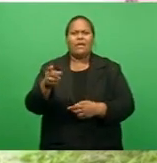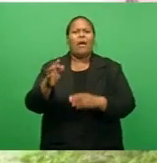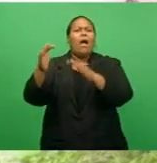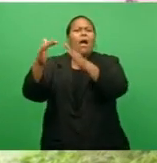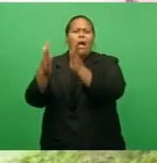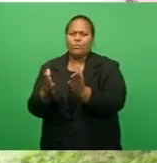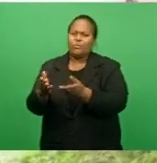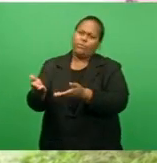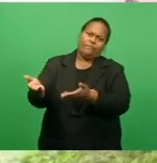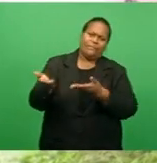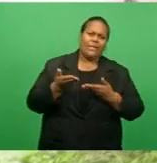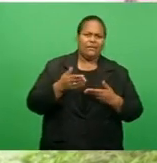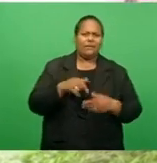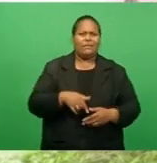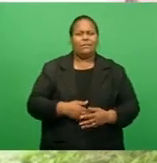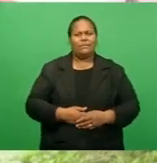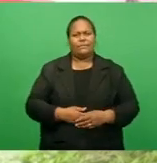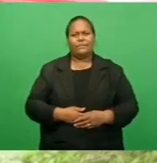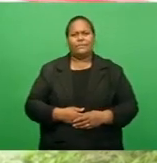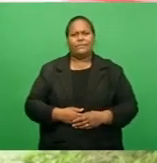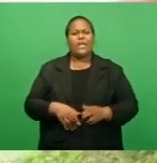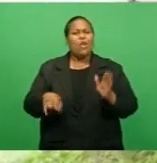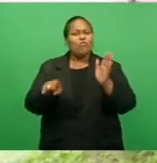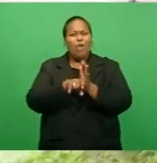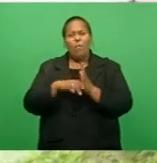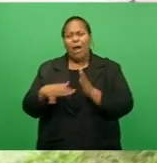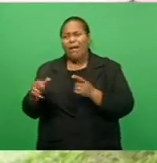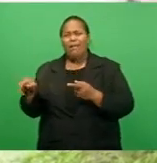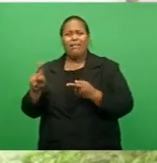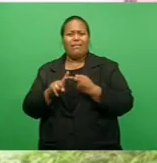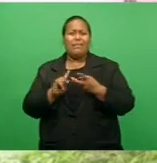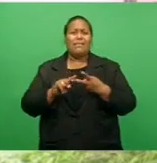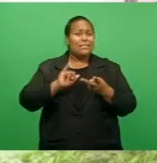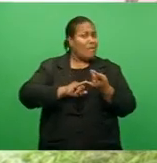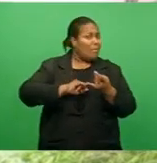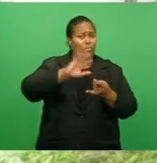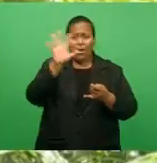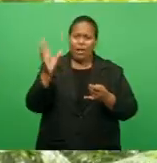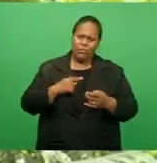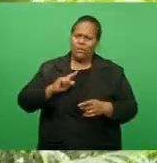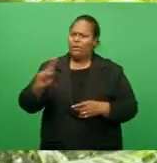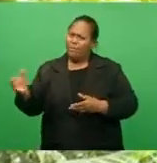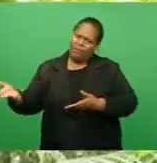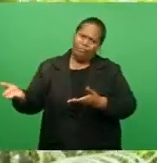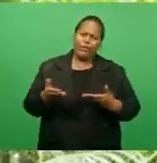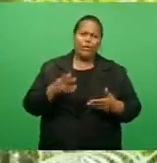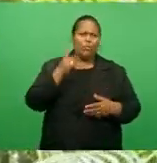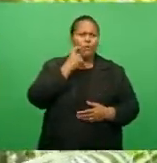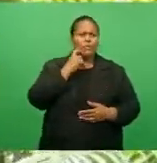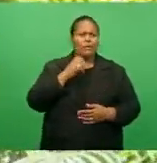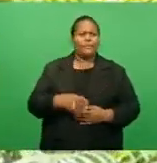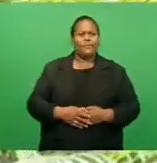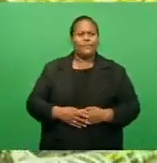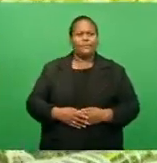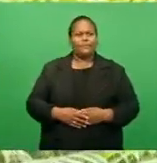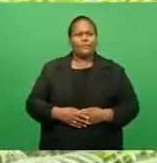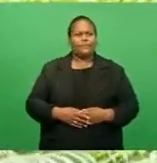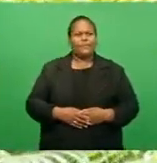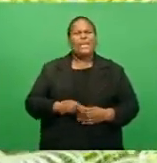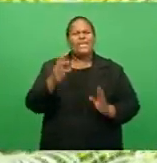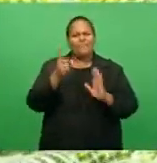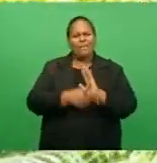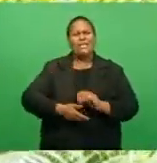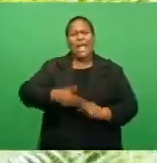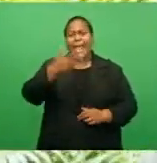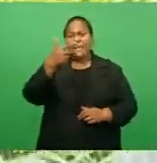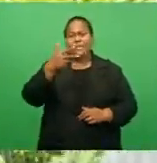to search water from other areas like Rewang, Samambul like that. Like every 8 p.m. like that, there's no